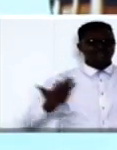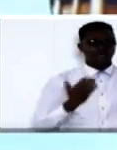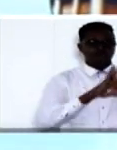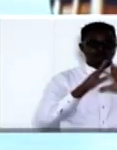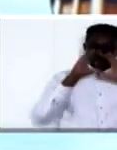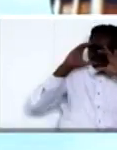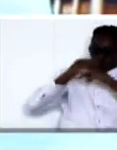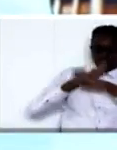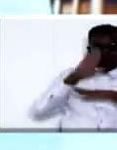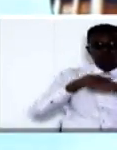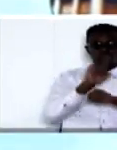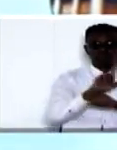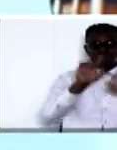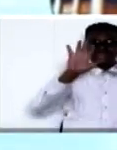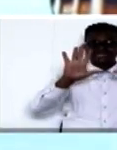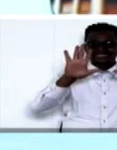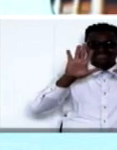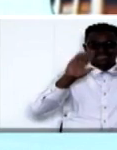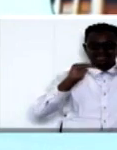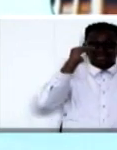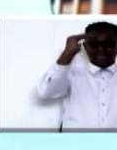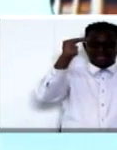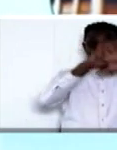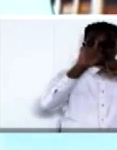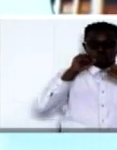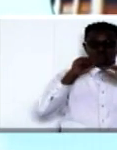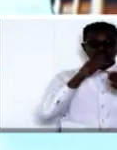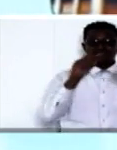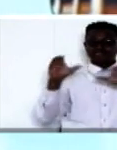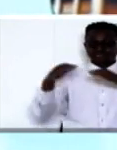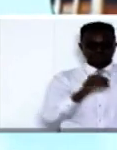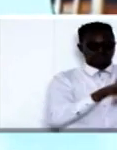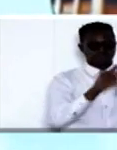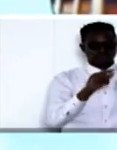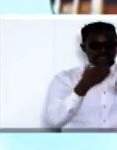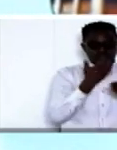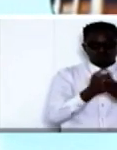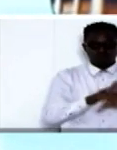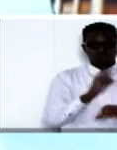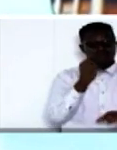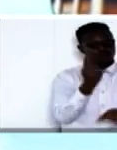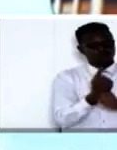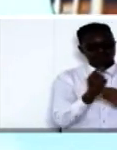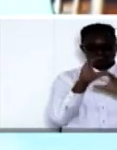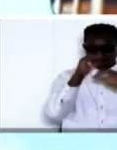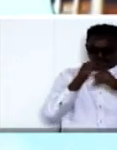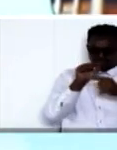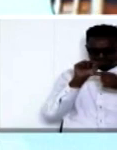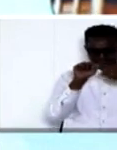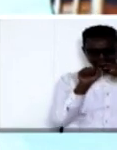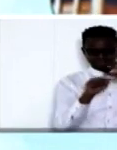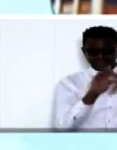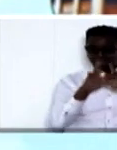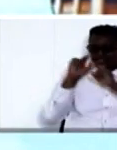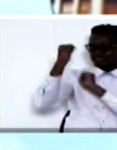we call 10 high growth sectors of the economy in Gauteng. By focusing on specific